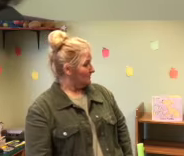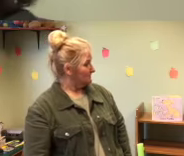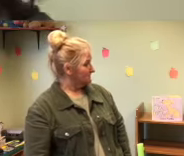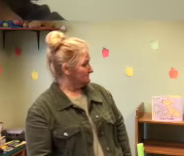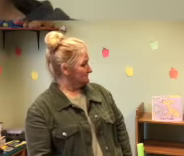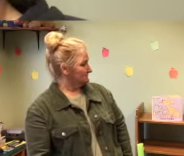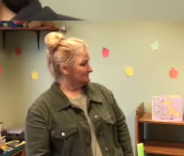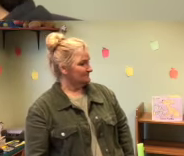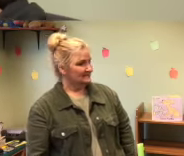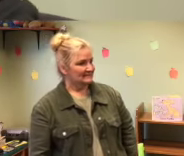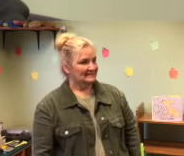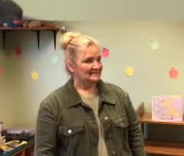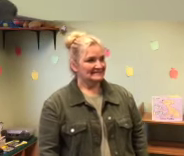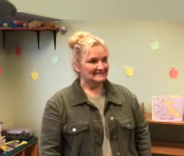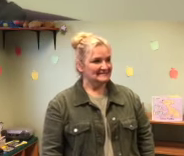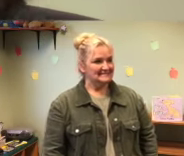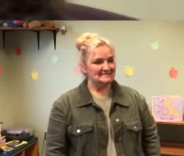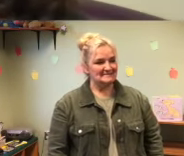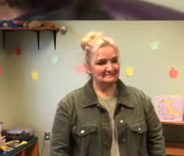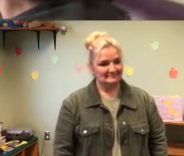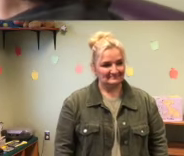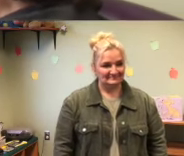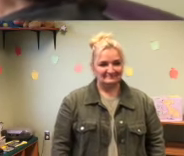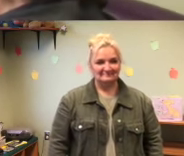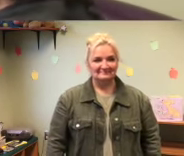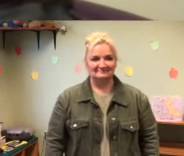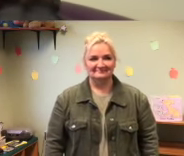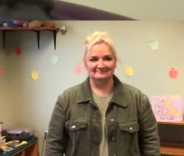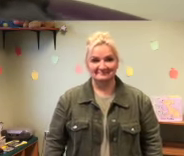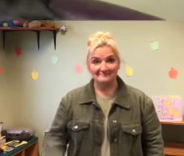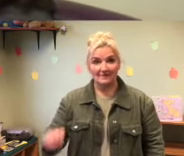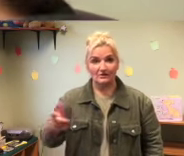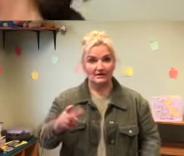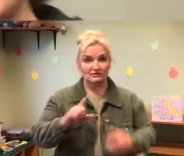Rebecca. Out of the box. My friends, our next story